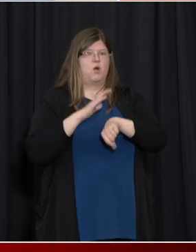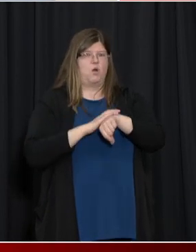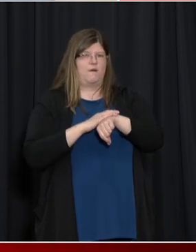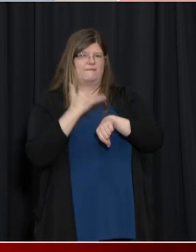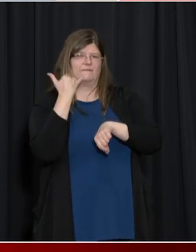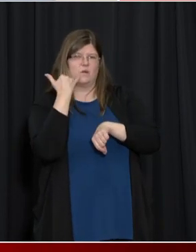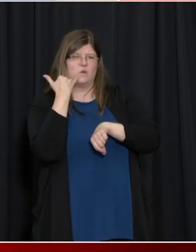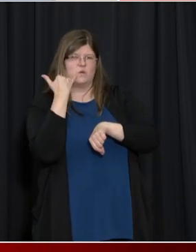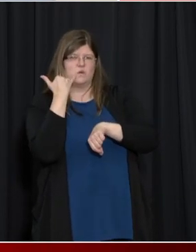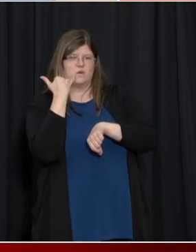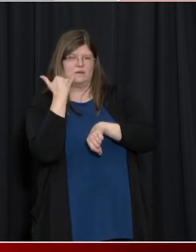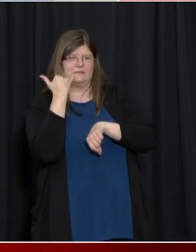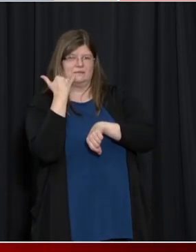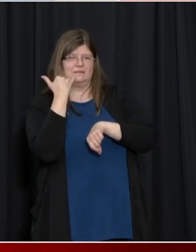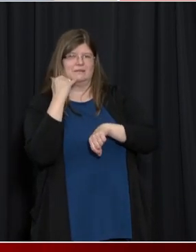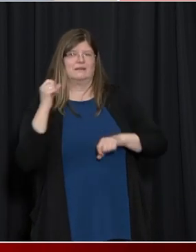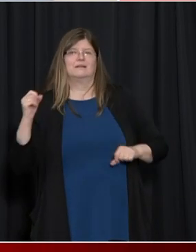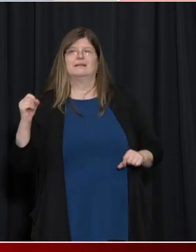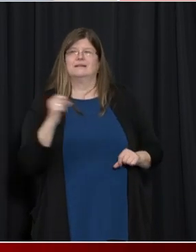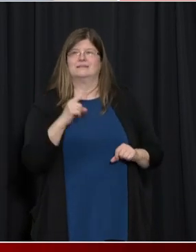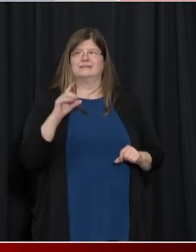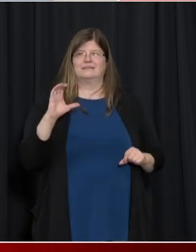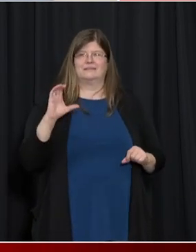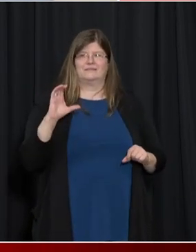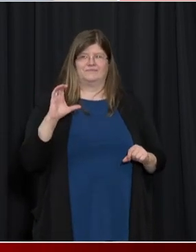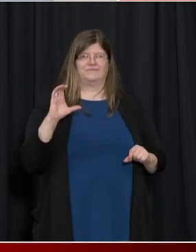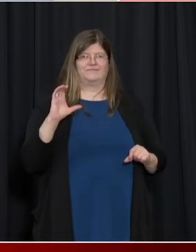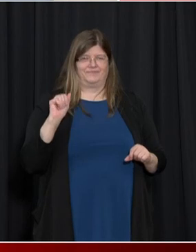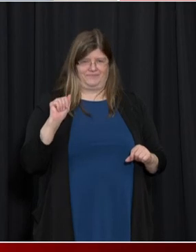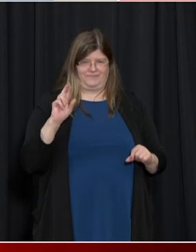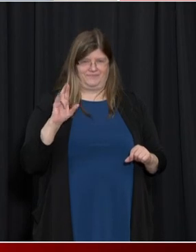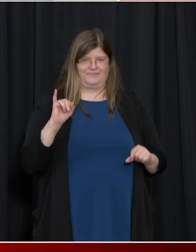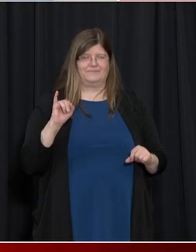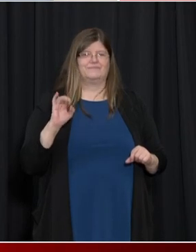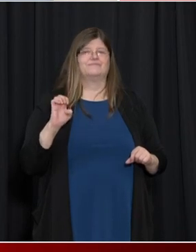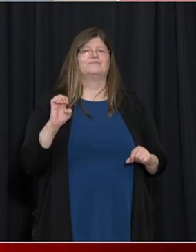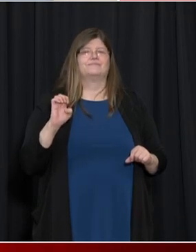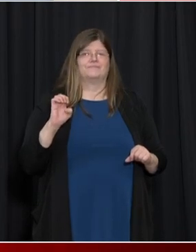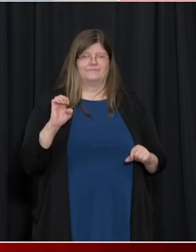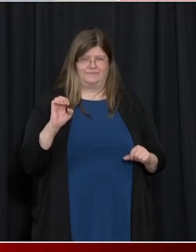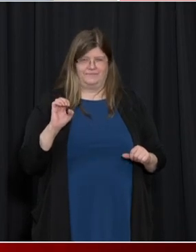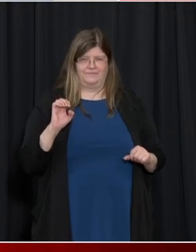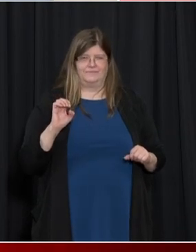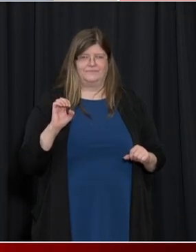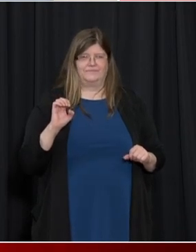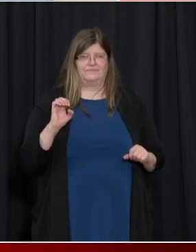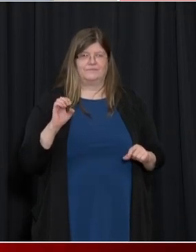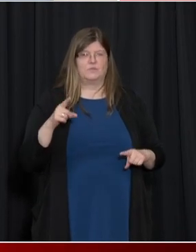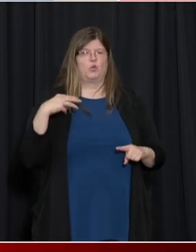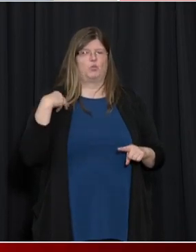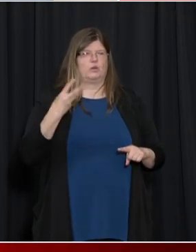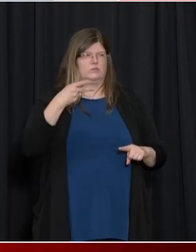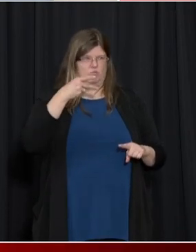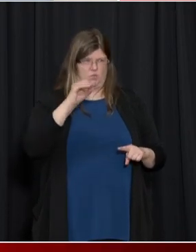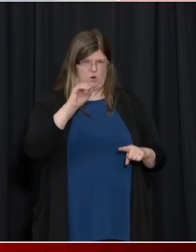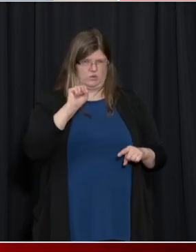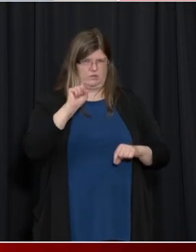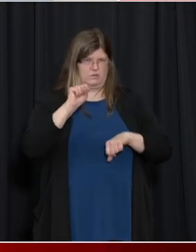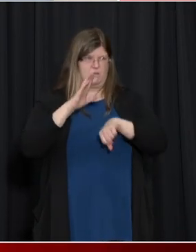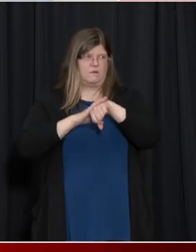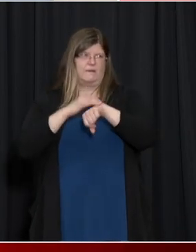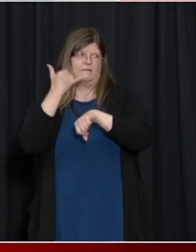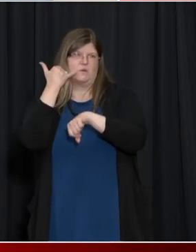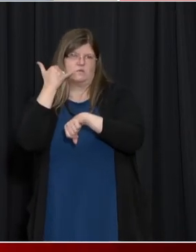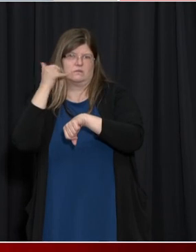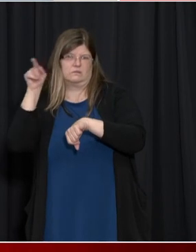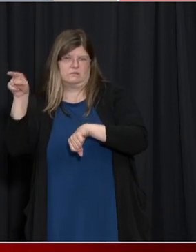Perry. Thank you very much. I had two education-related questions. One, real quick, am I right in reading this